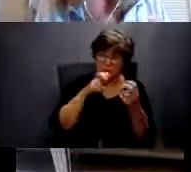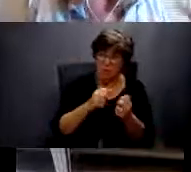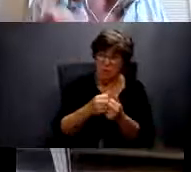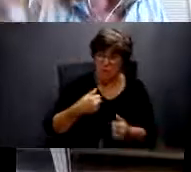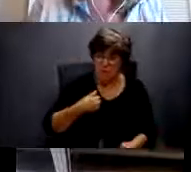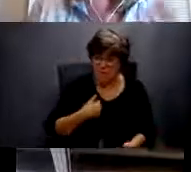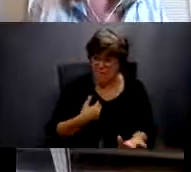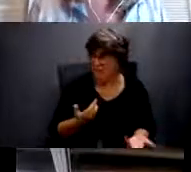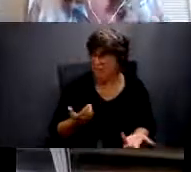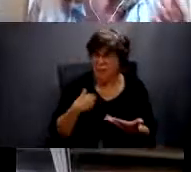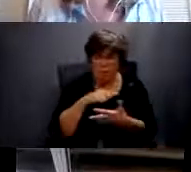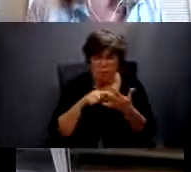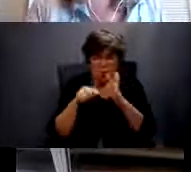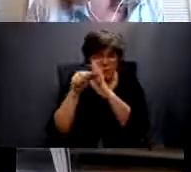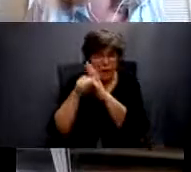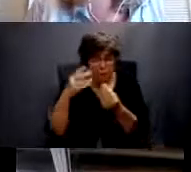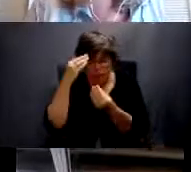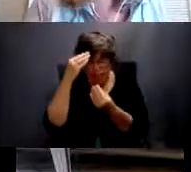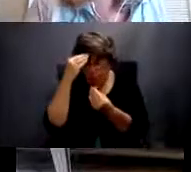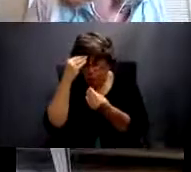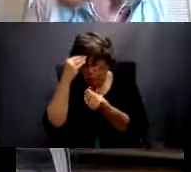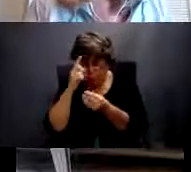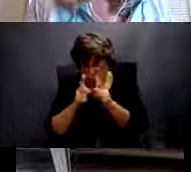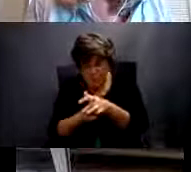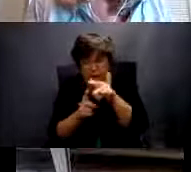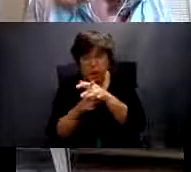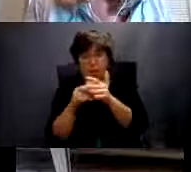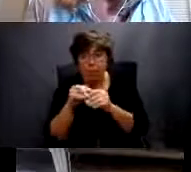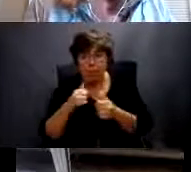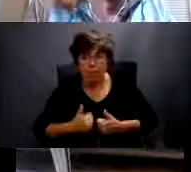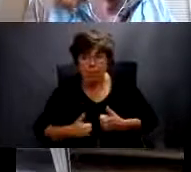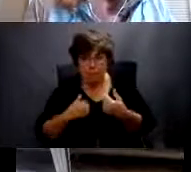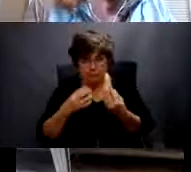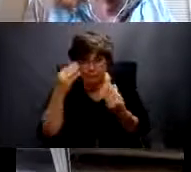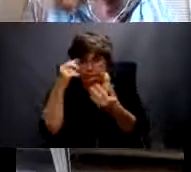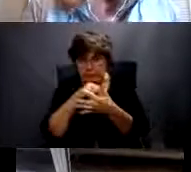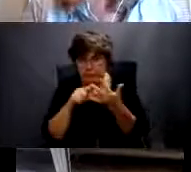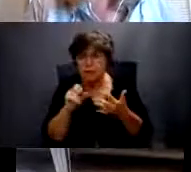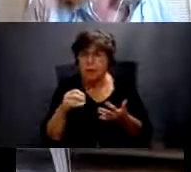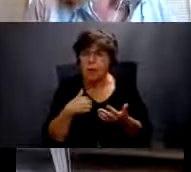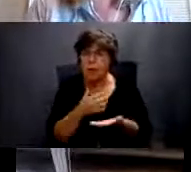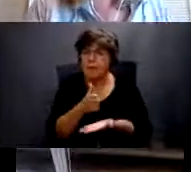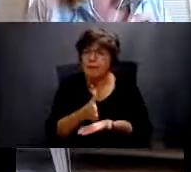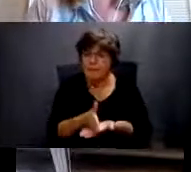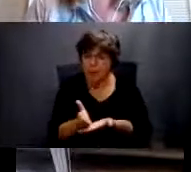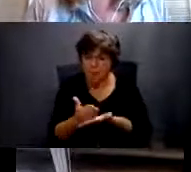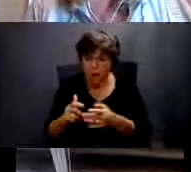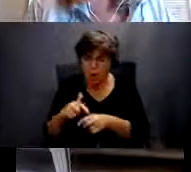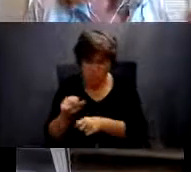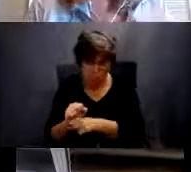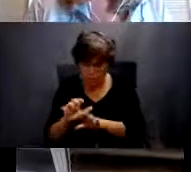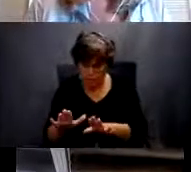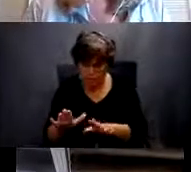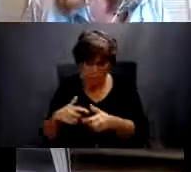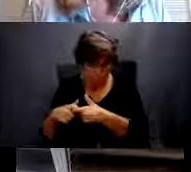time with me? All of those pieces showed up. So I stopped doing the part-time work. I took